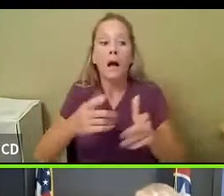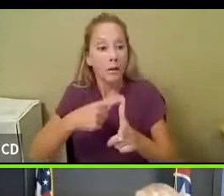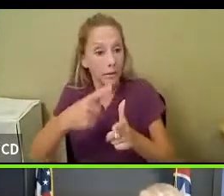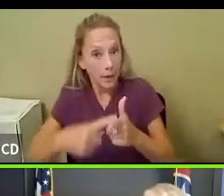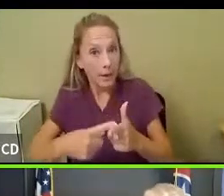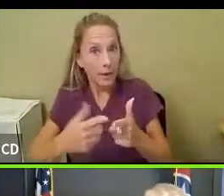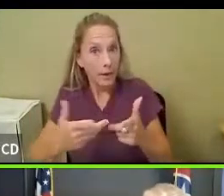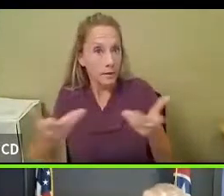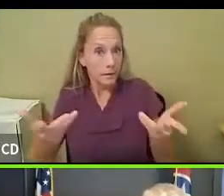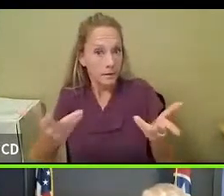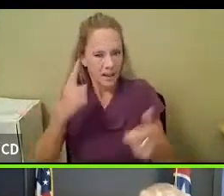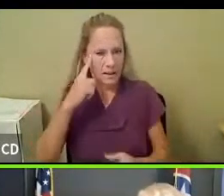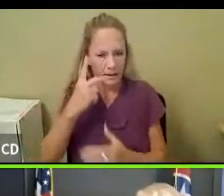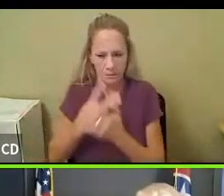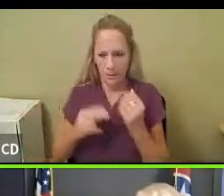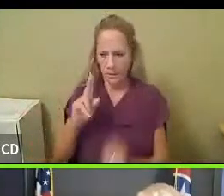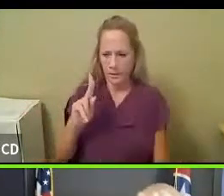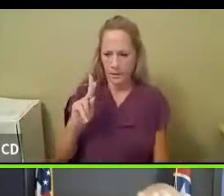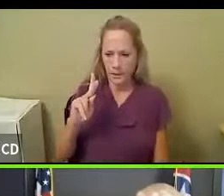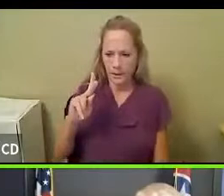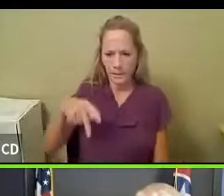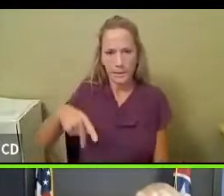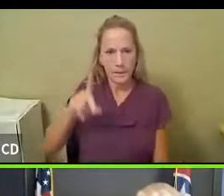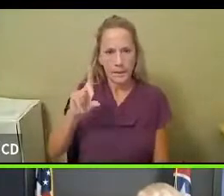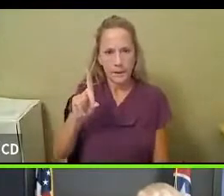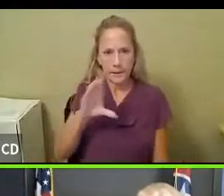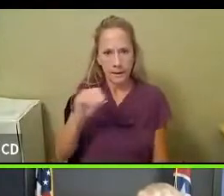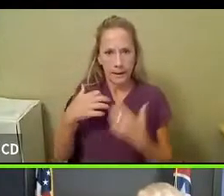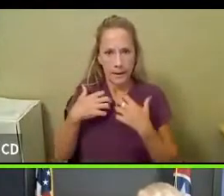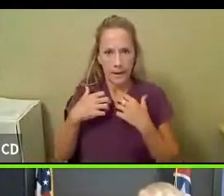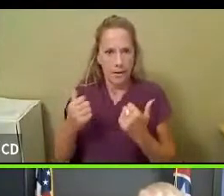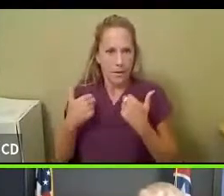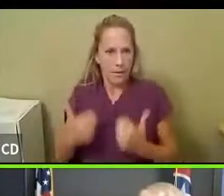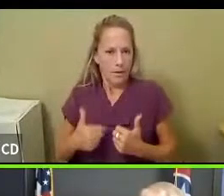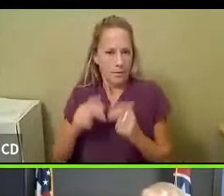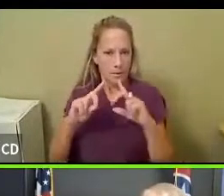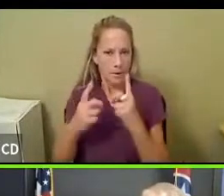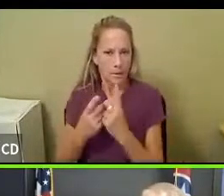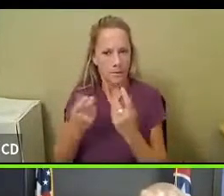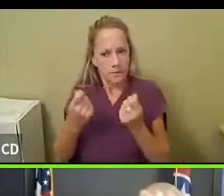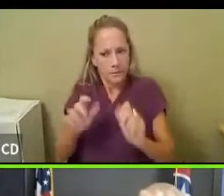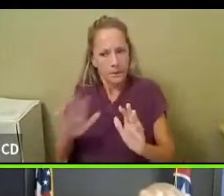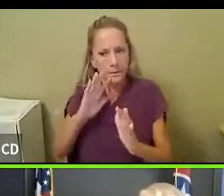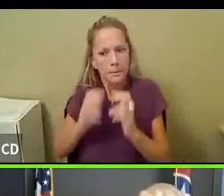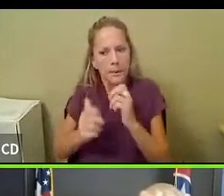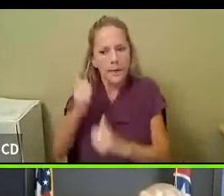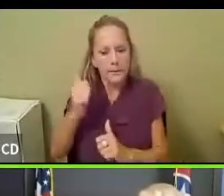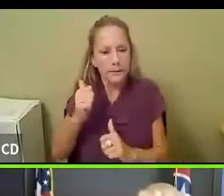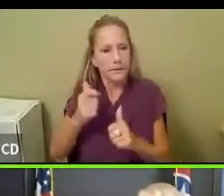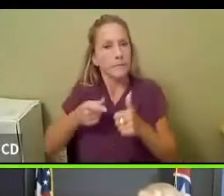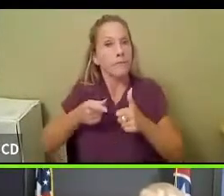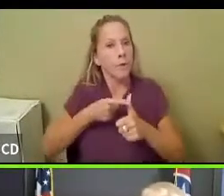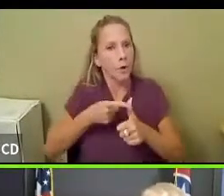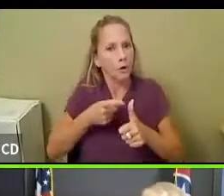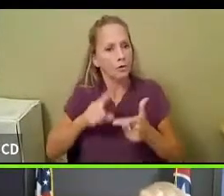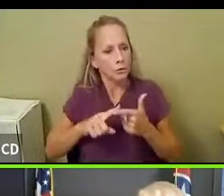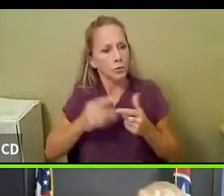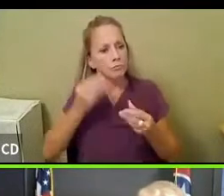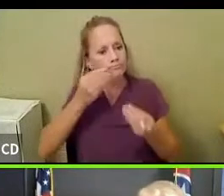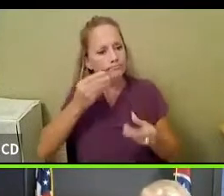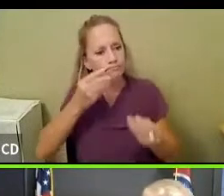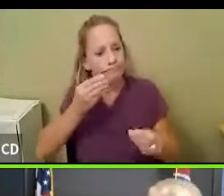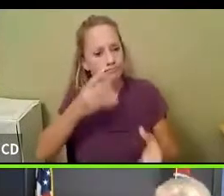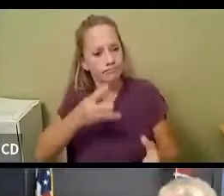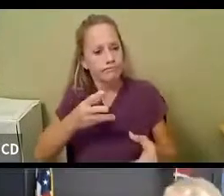both KPD and the health department do try to do their best with the least invasive actions that